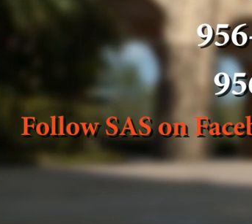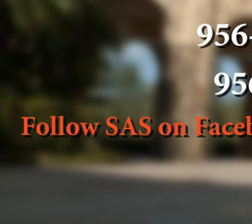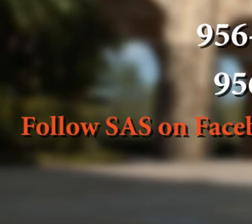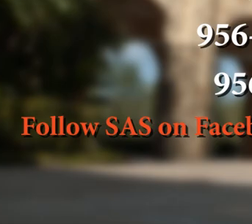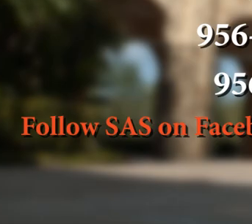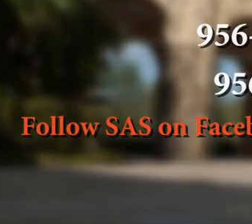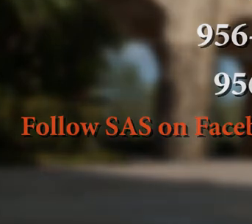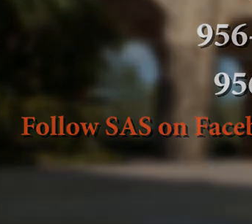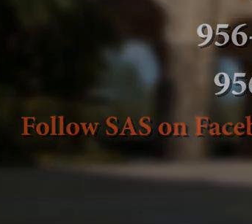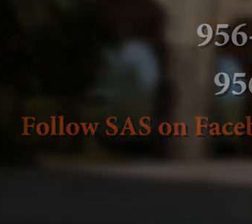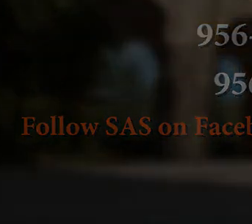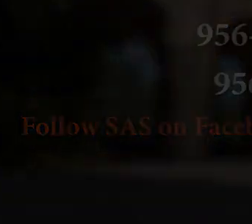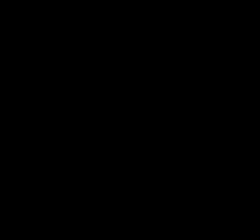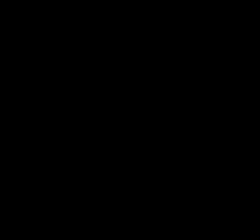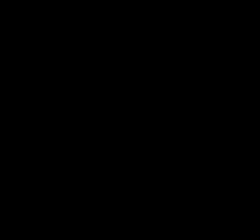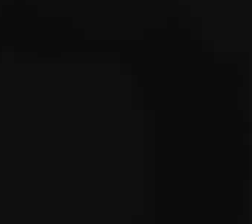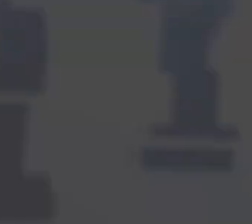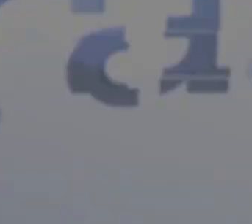Thank you.